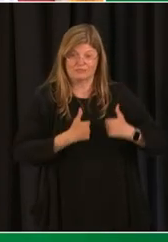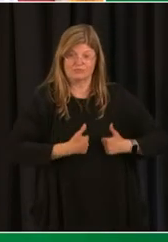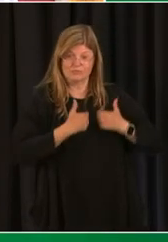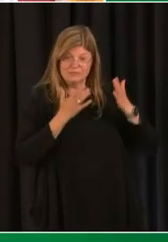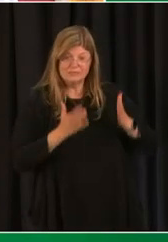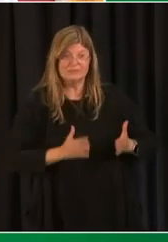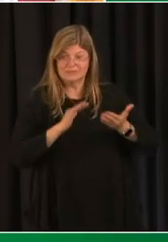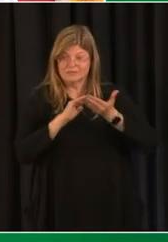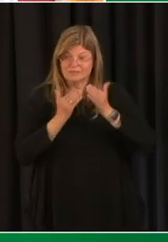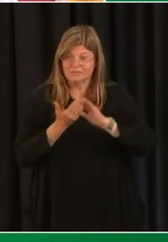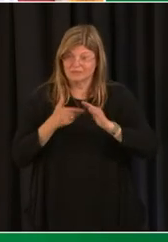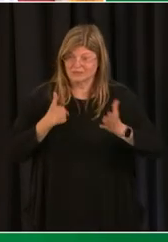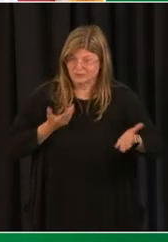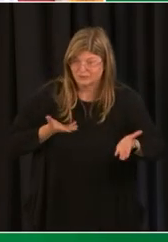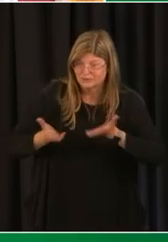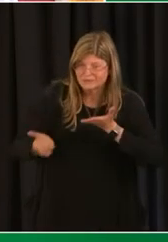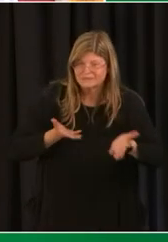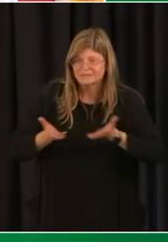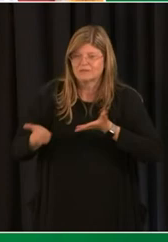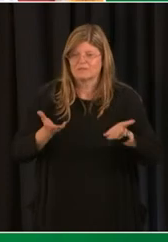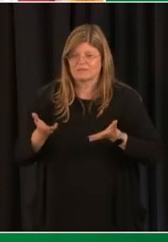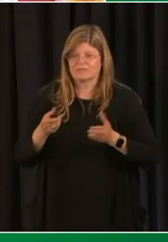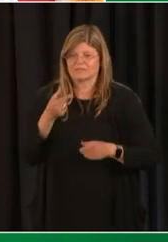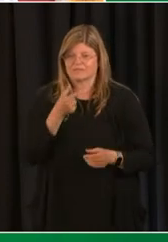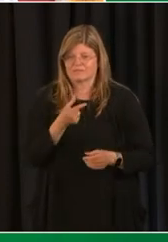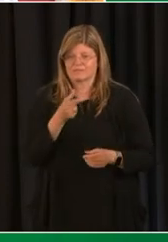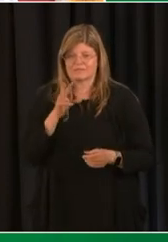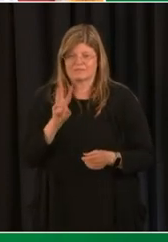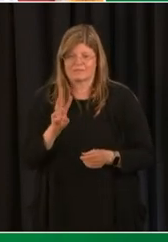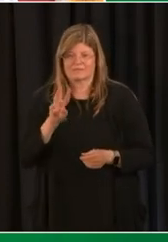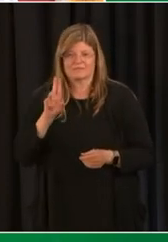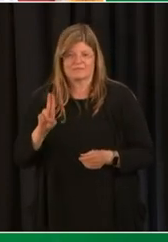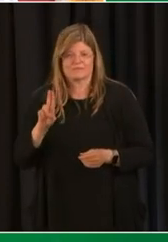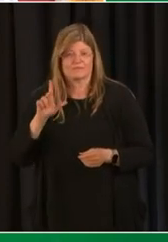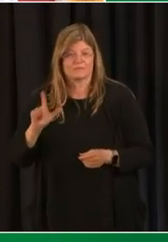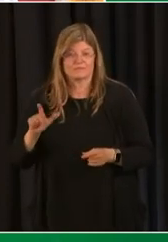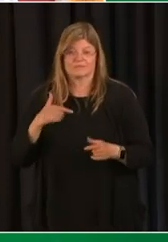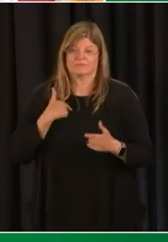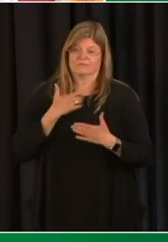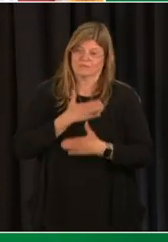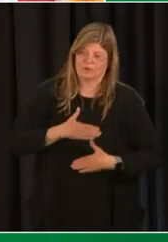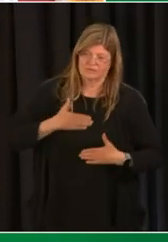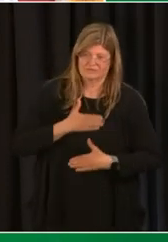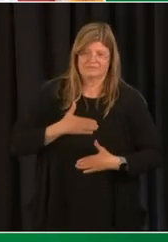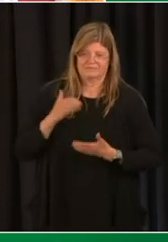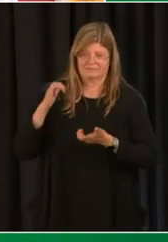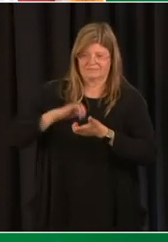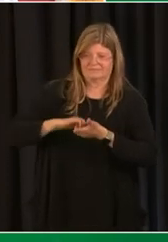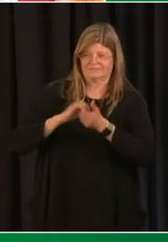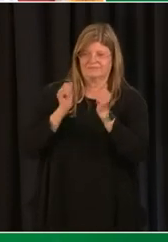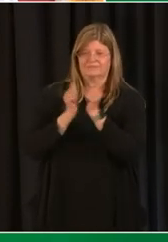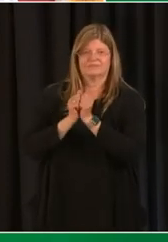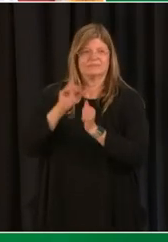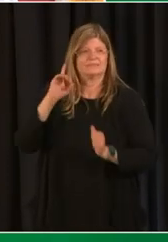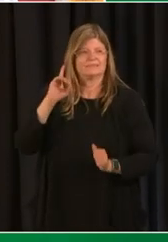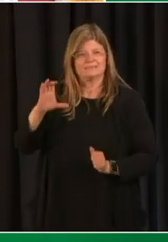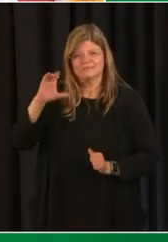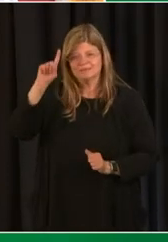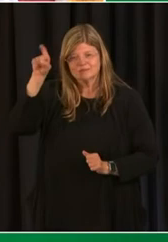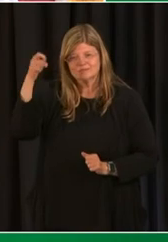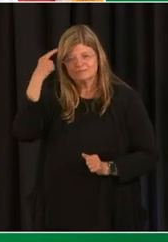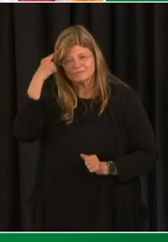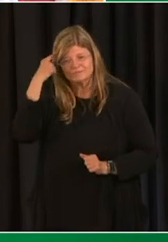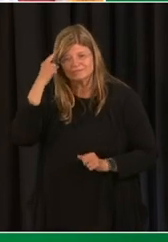the community that we serve. The Greater Washington League, we are very delighted to have a partnership with the District of Columbia government and all